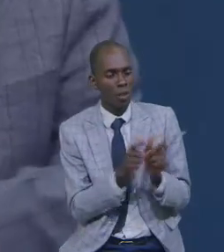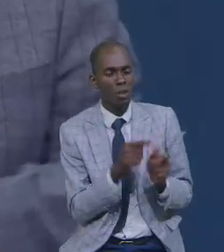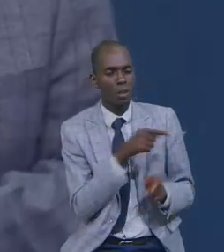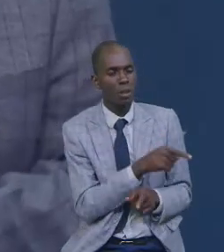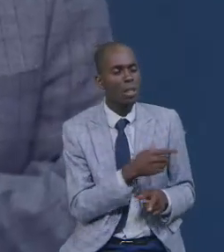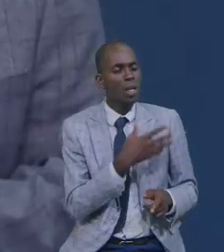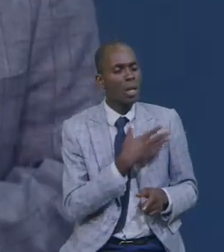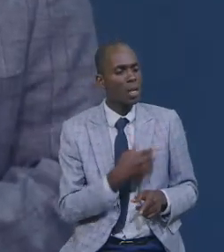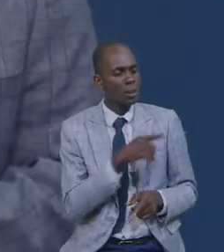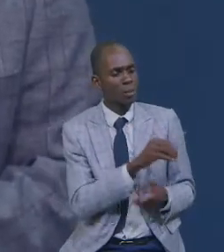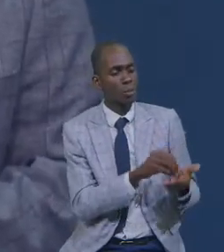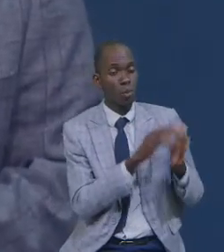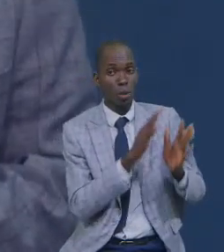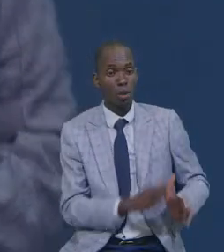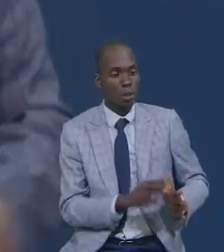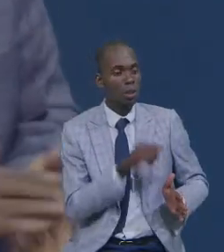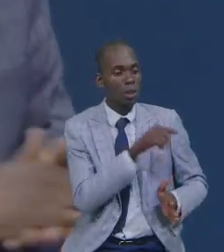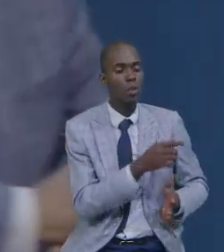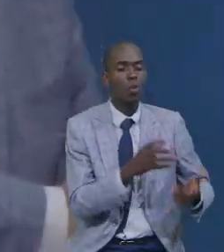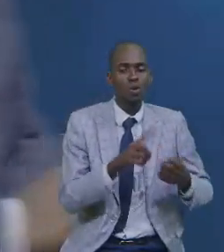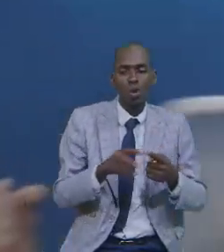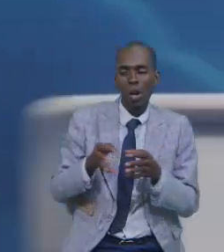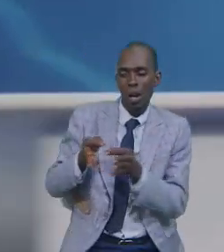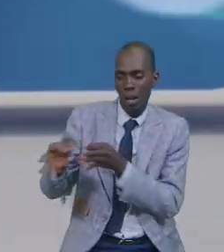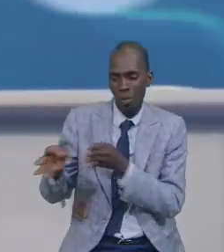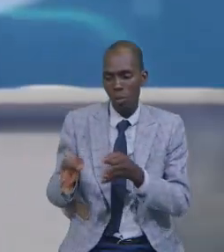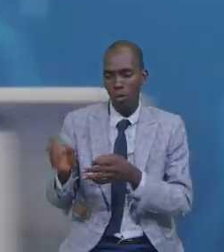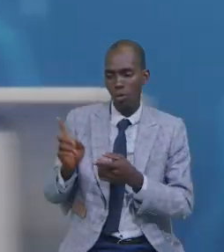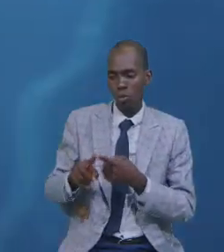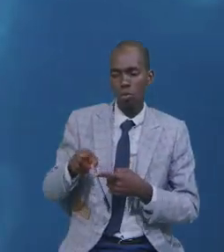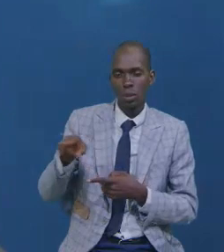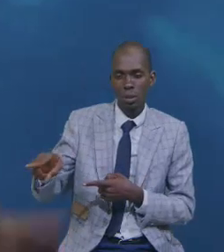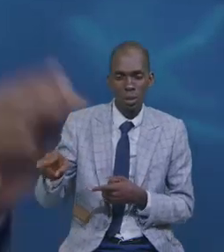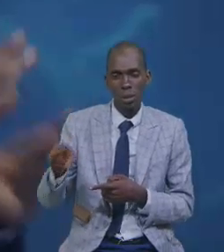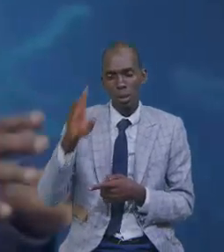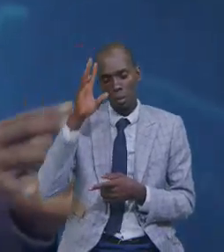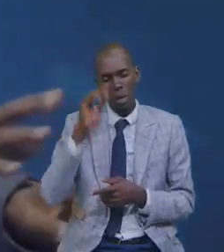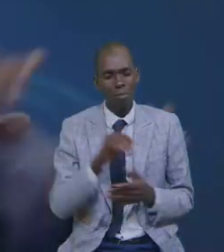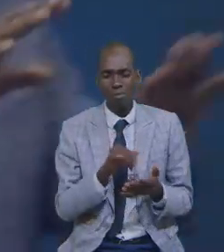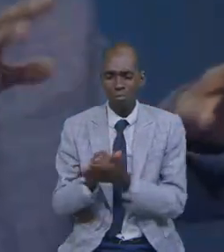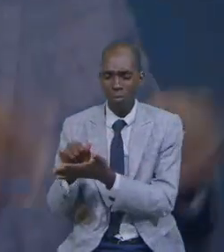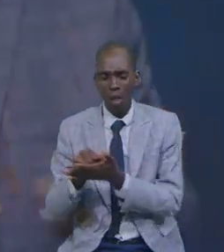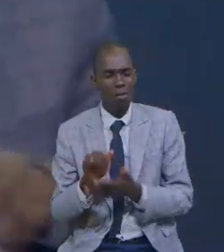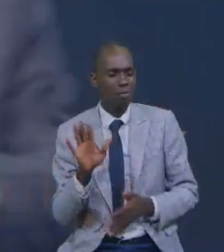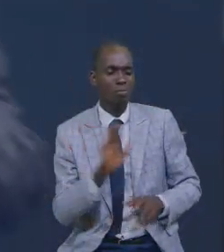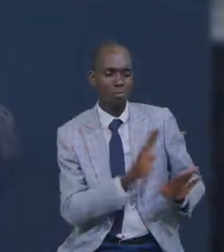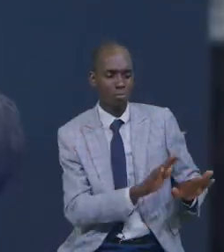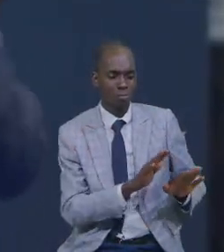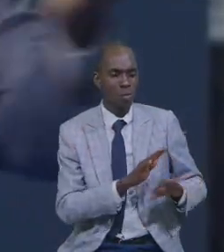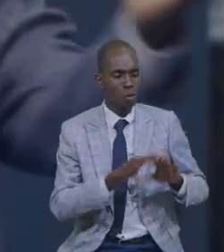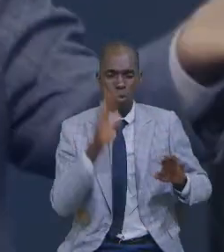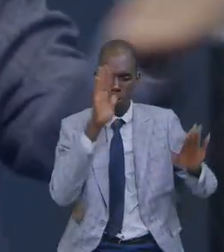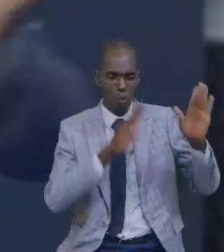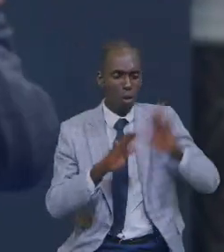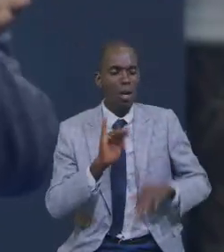down wanted to explain. And that this and this, said, don't worry, I understand.